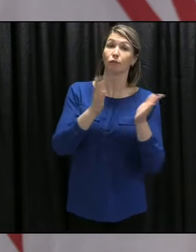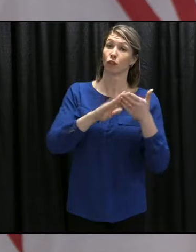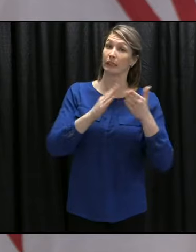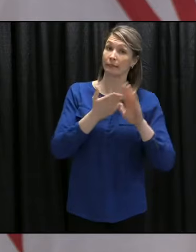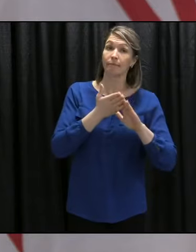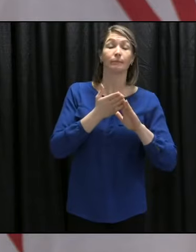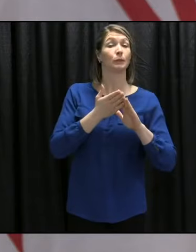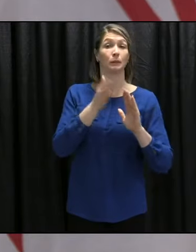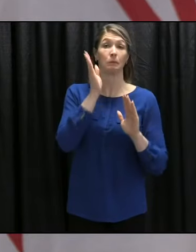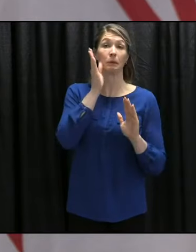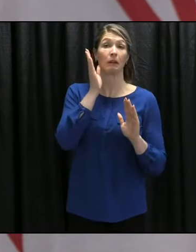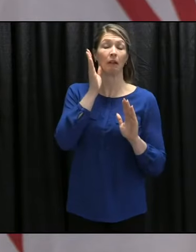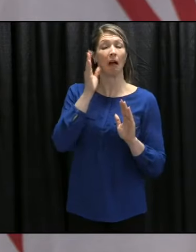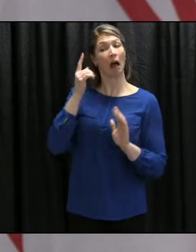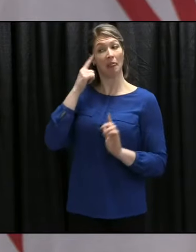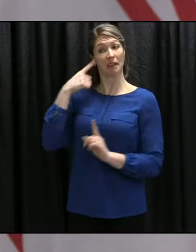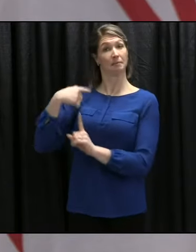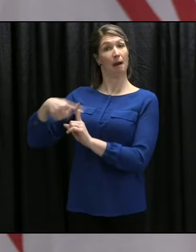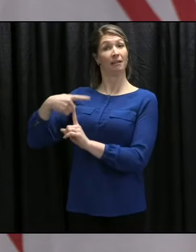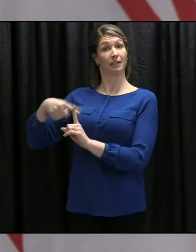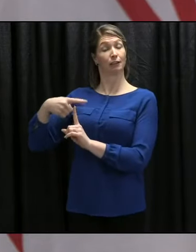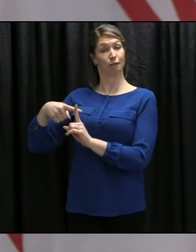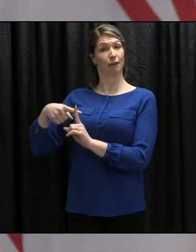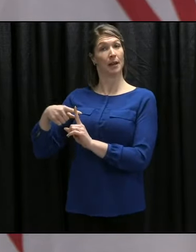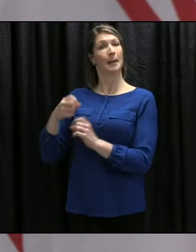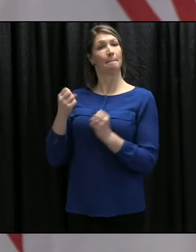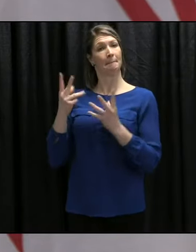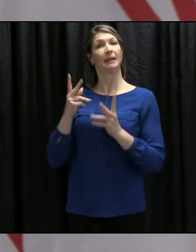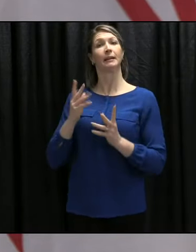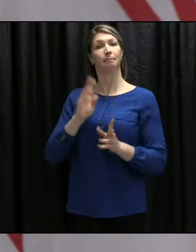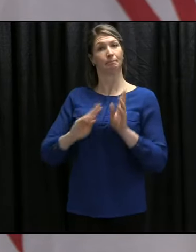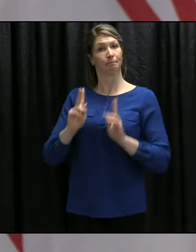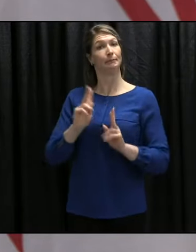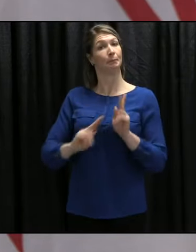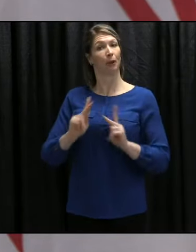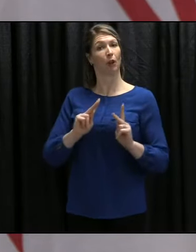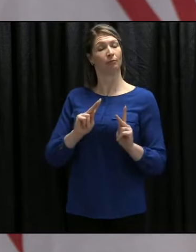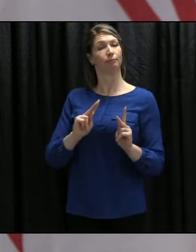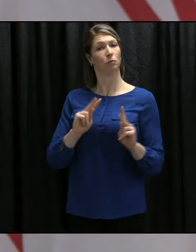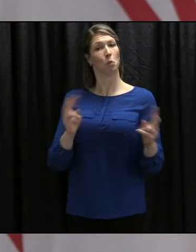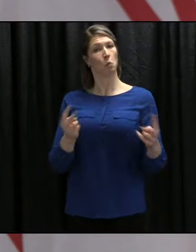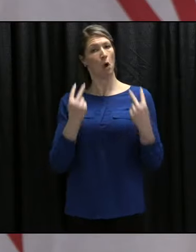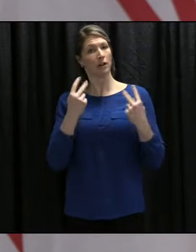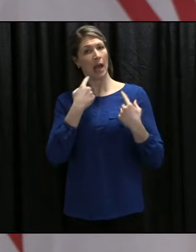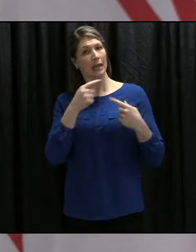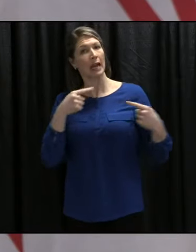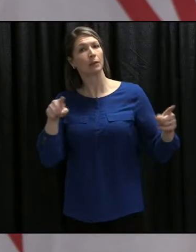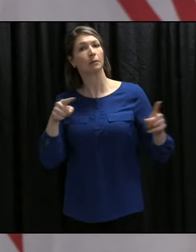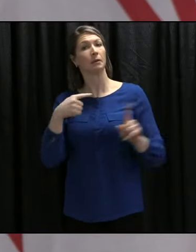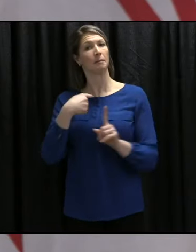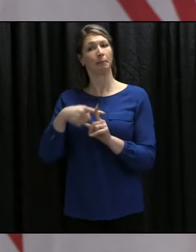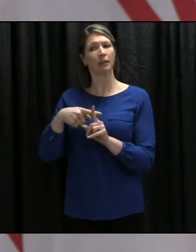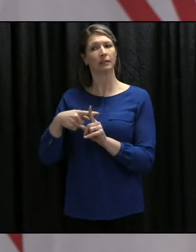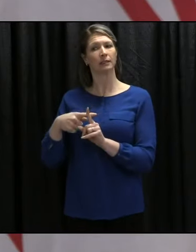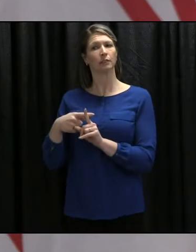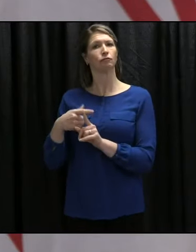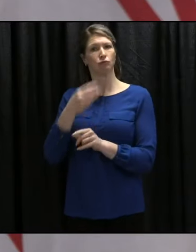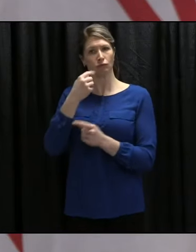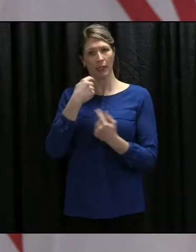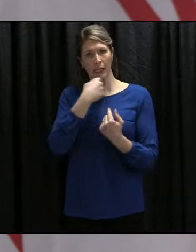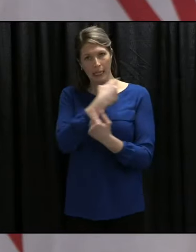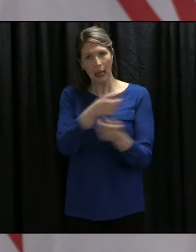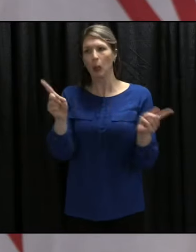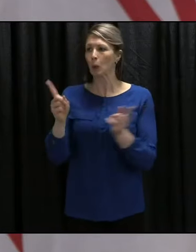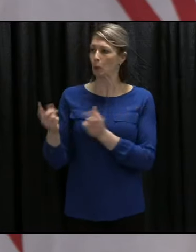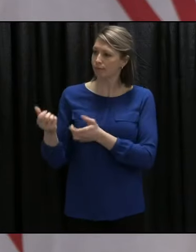that I would see has been a positive one. I think people view it as that as they've watched us work together, at this critical